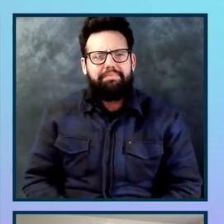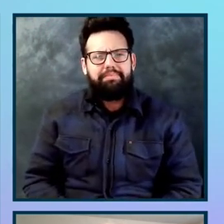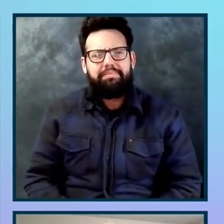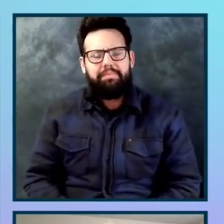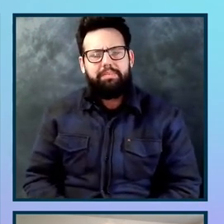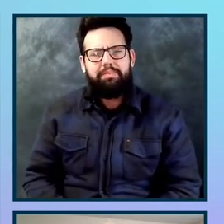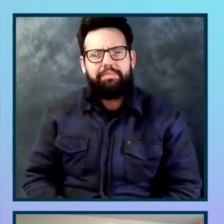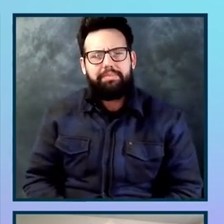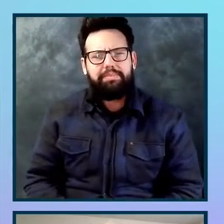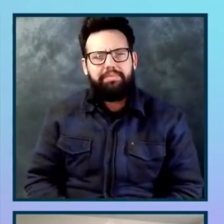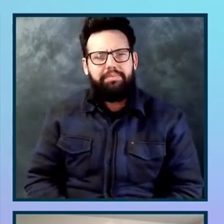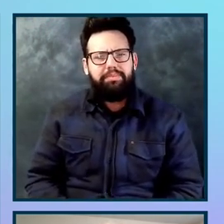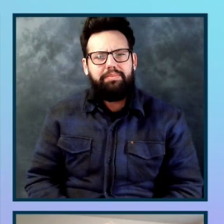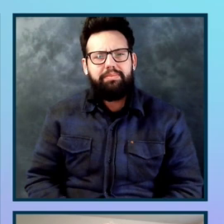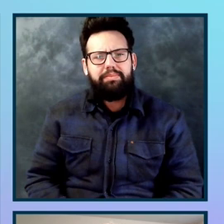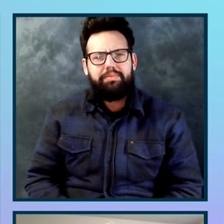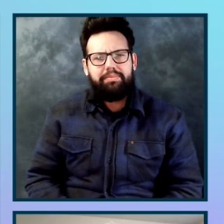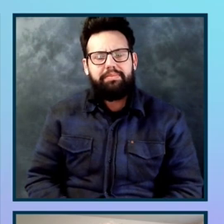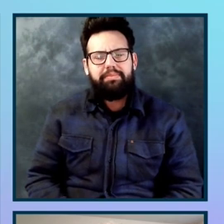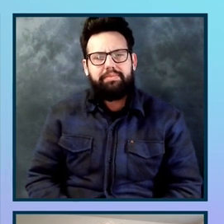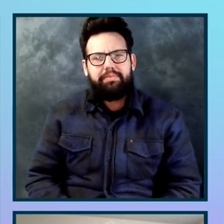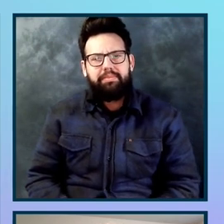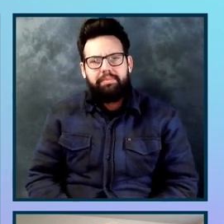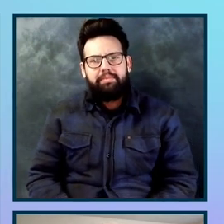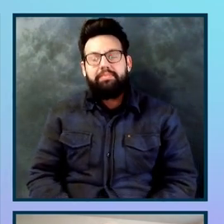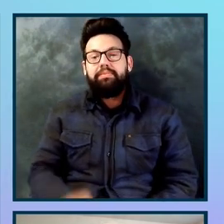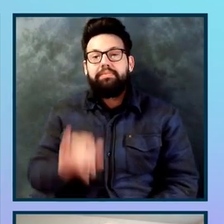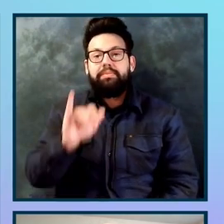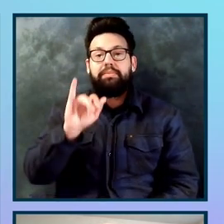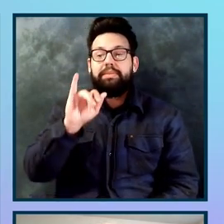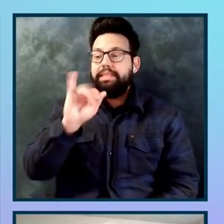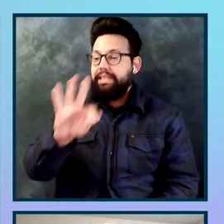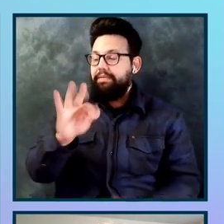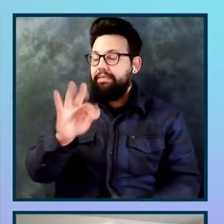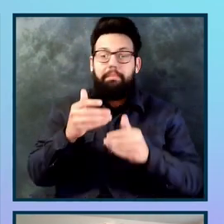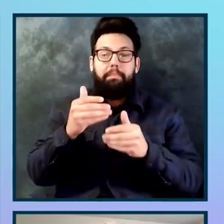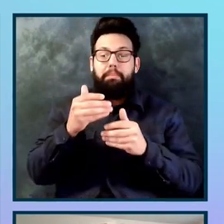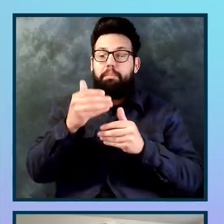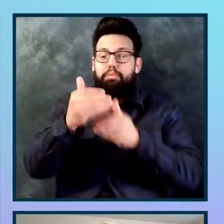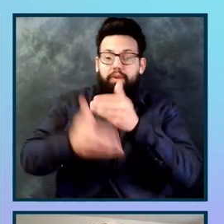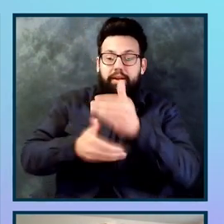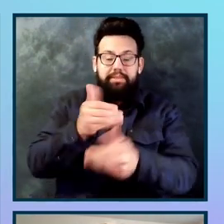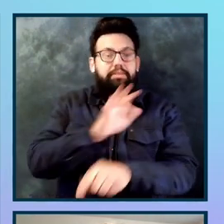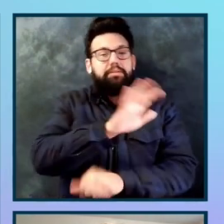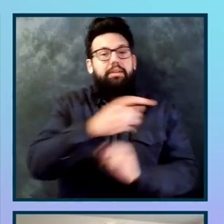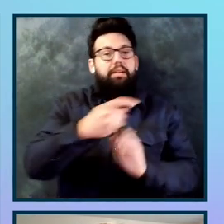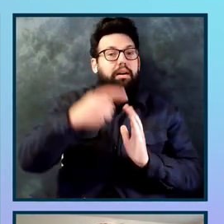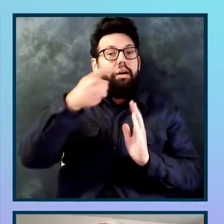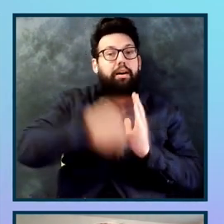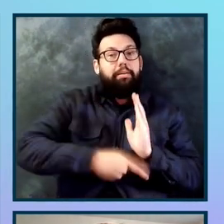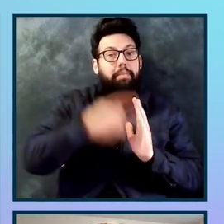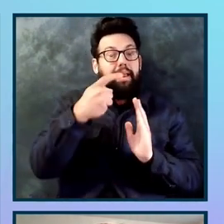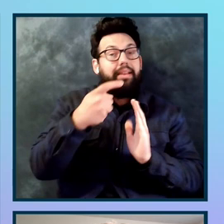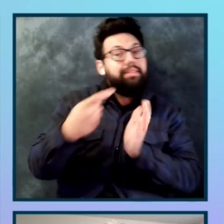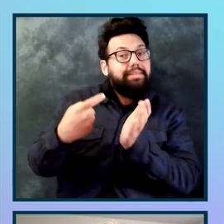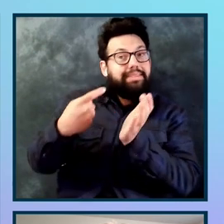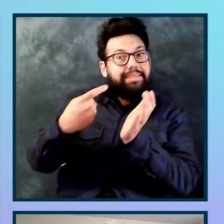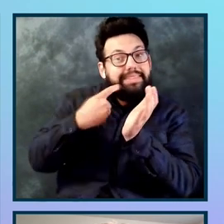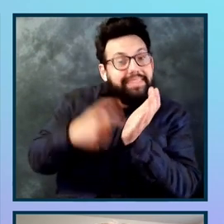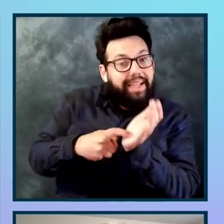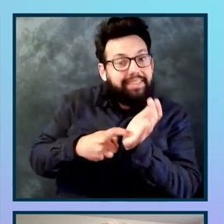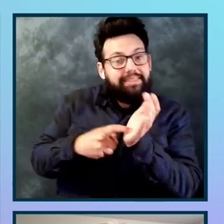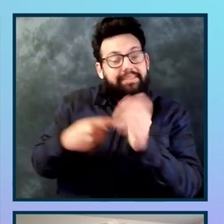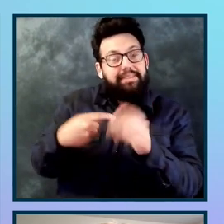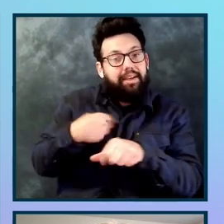if a process is automated and detects that I'm using assistive technology, in many respects, that's even worse. Because if